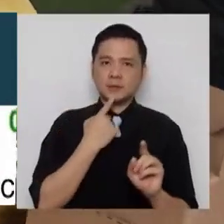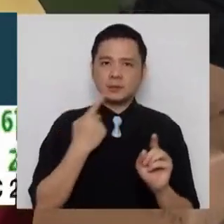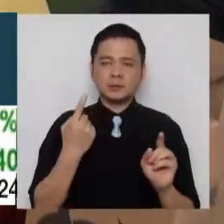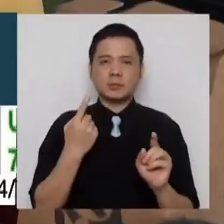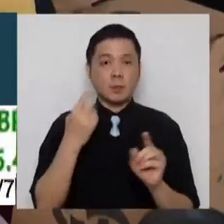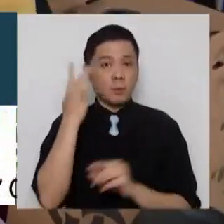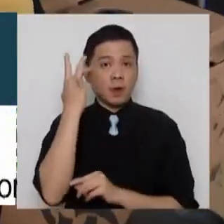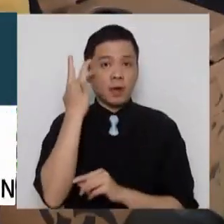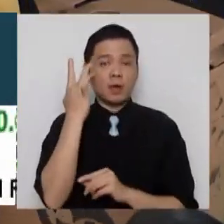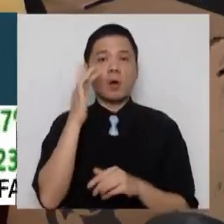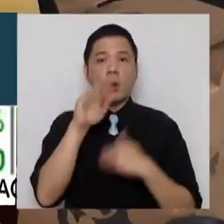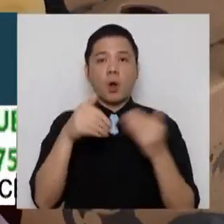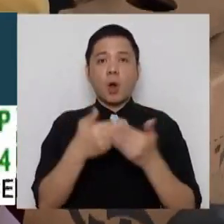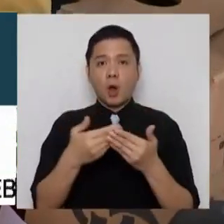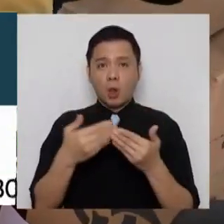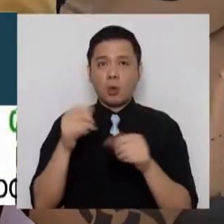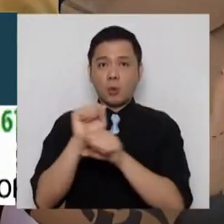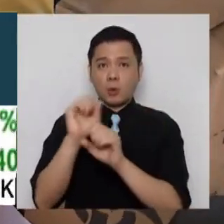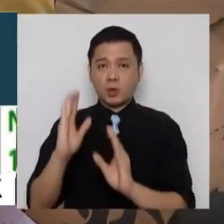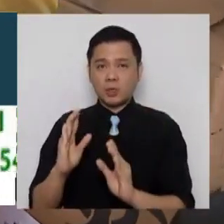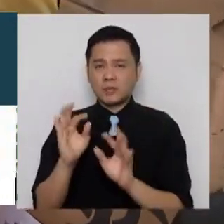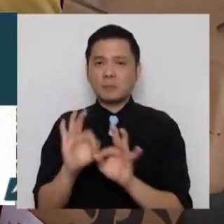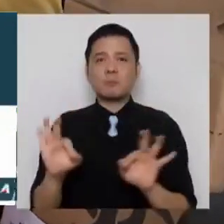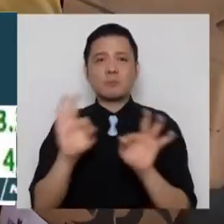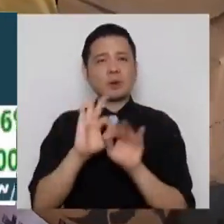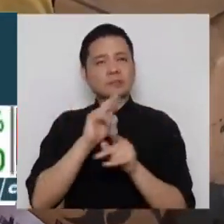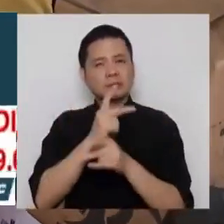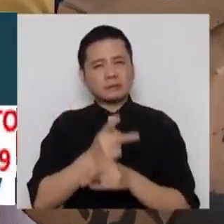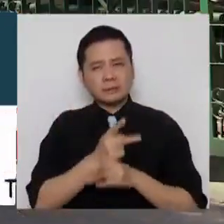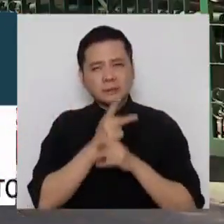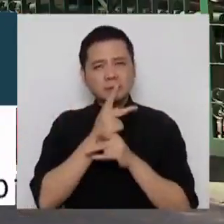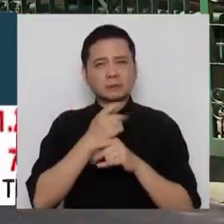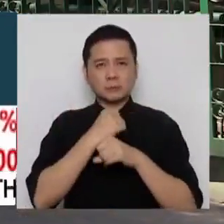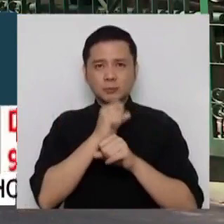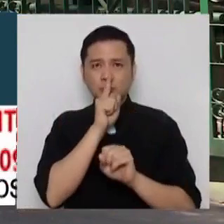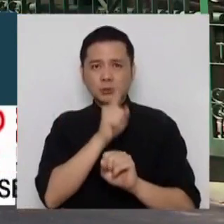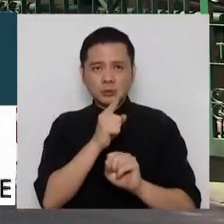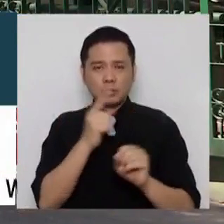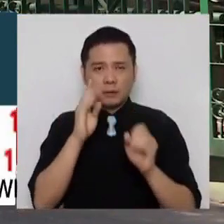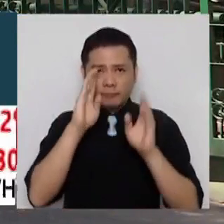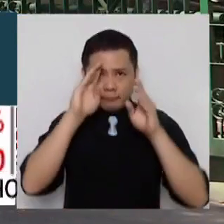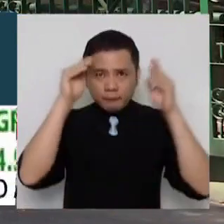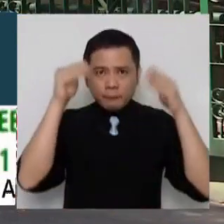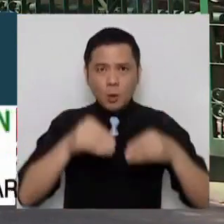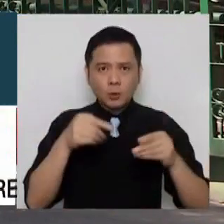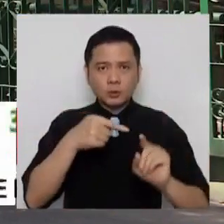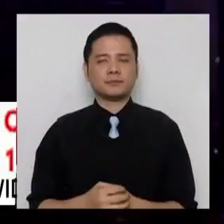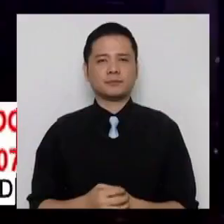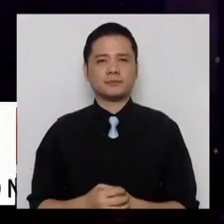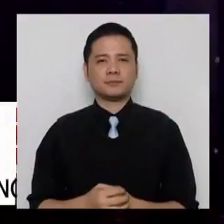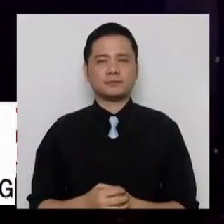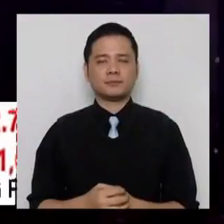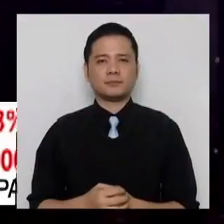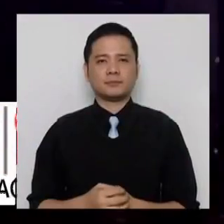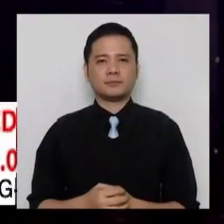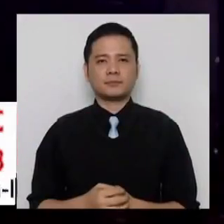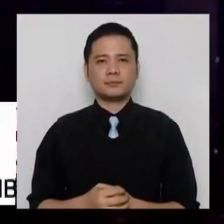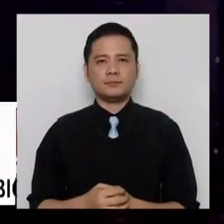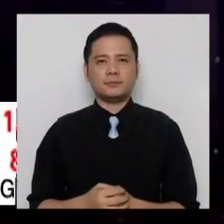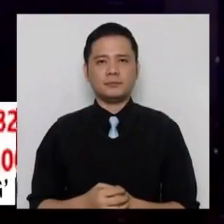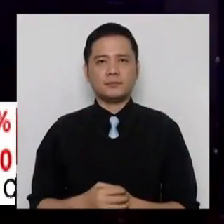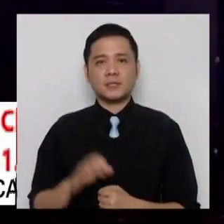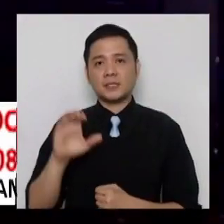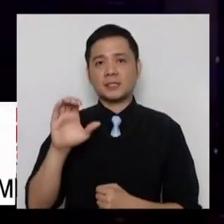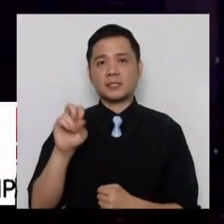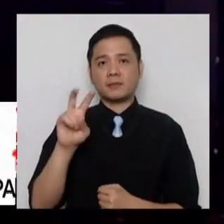all vaccinators to take extra care and make that attention during inoculation. A civil